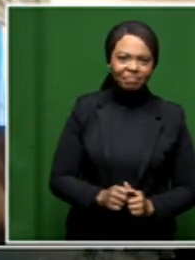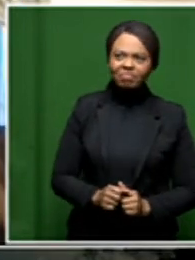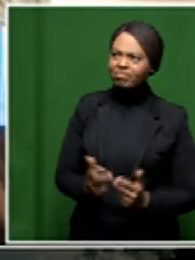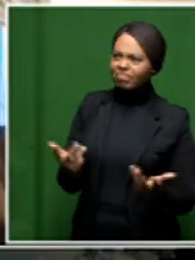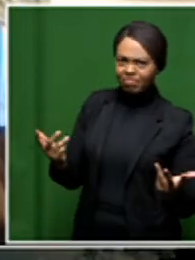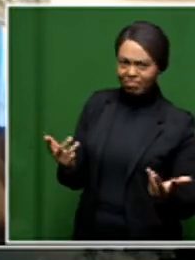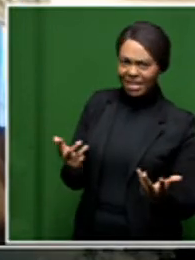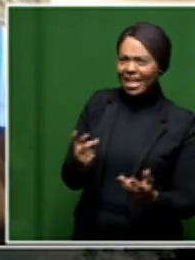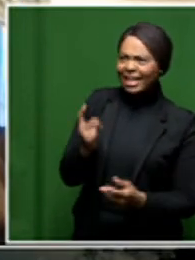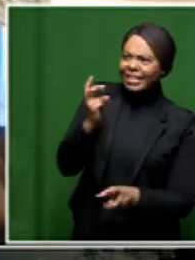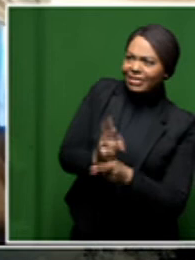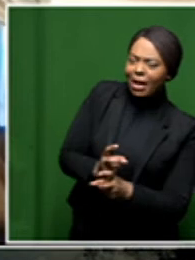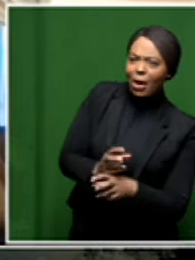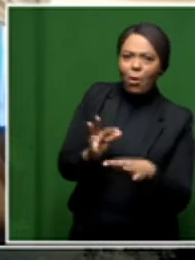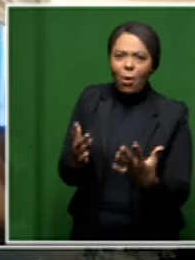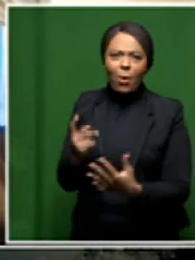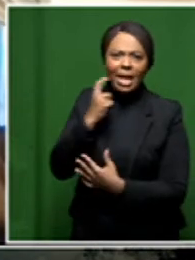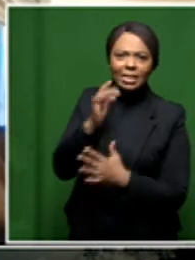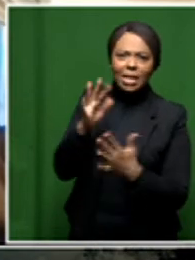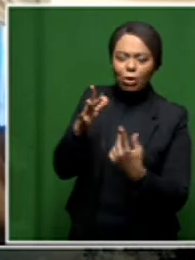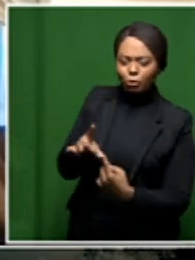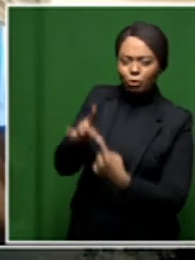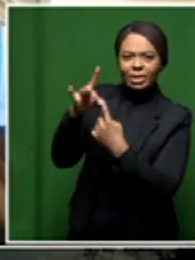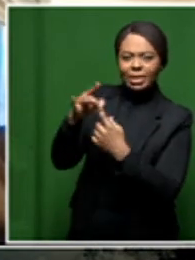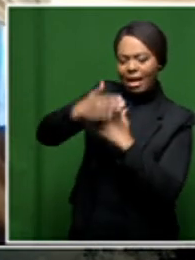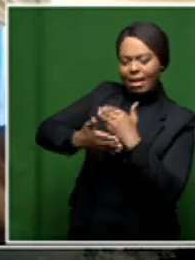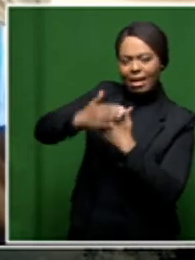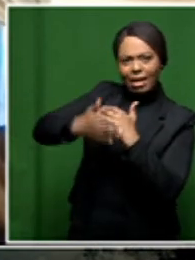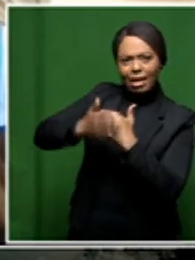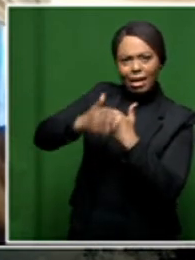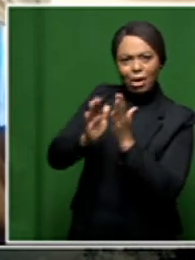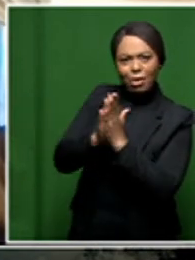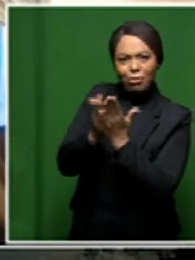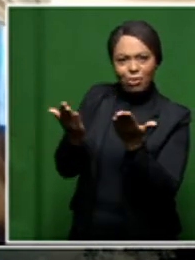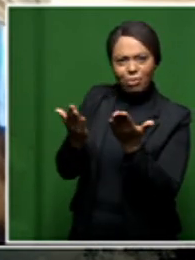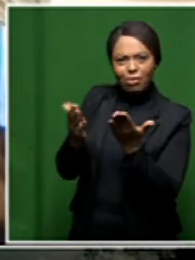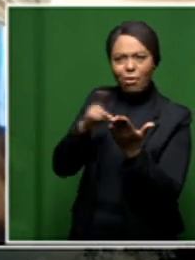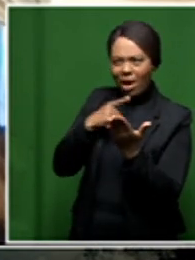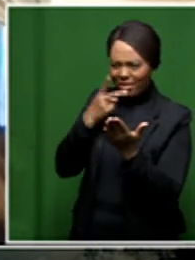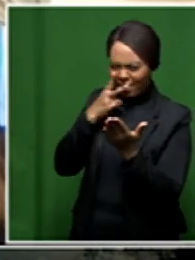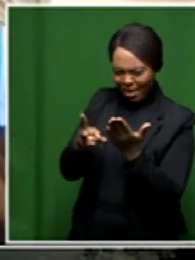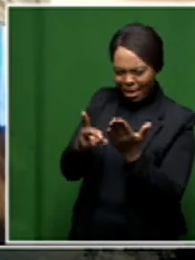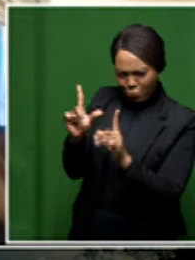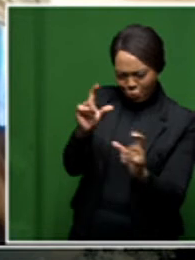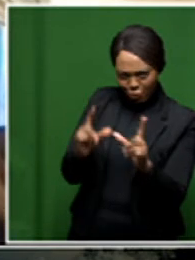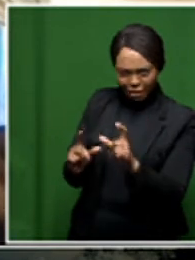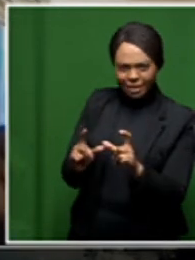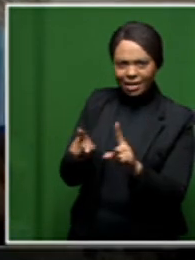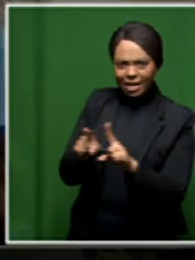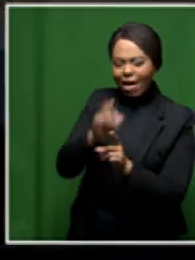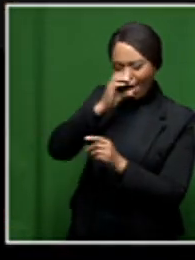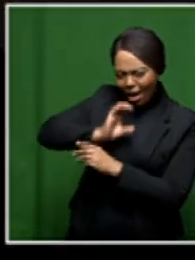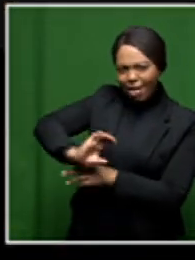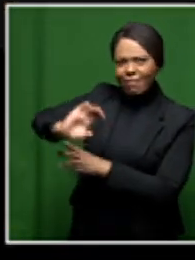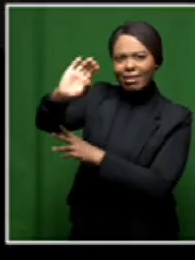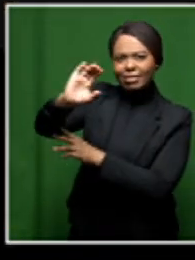easy was it to choose the cover of, the book? I mean, I'm looking at all the photos that you took, some amazing. The elephant one, for